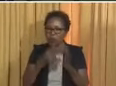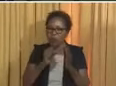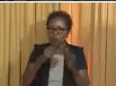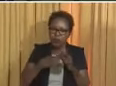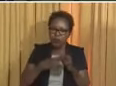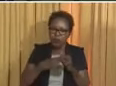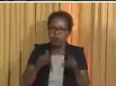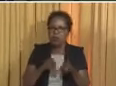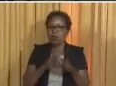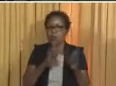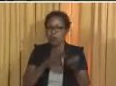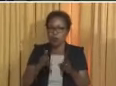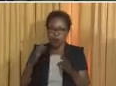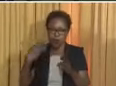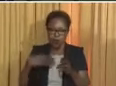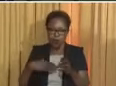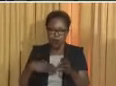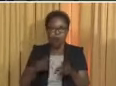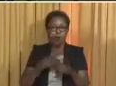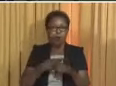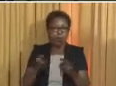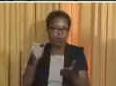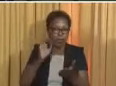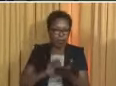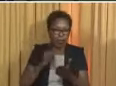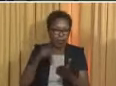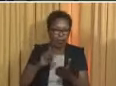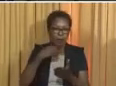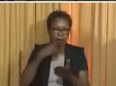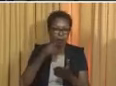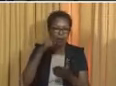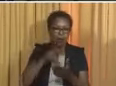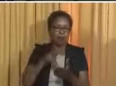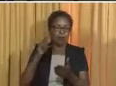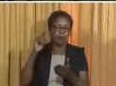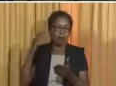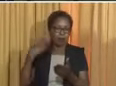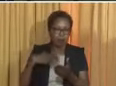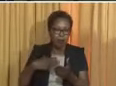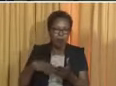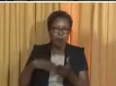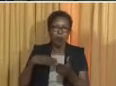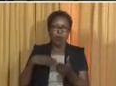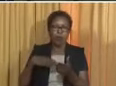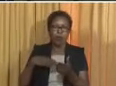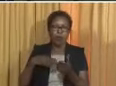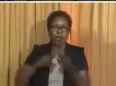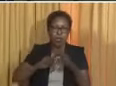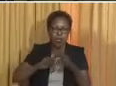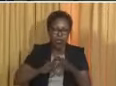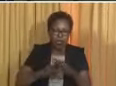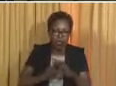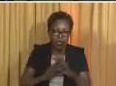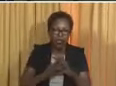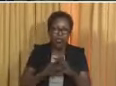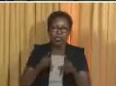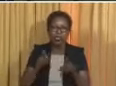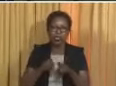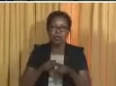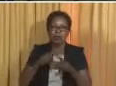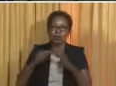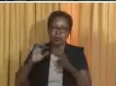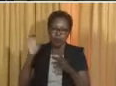citizens. Further, they stated that this is a citizen-conceived, citizen-initiated, and citizen-driven